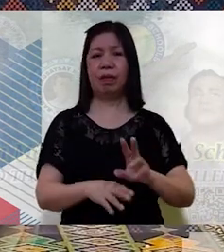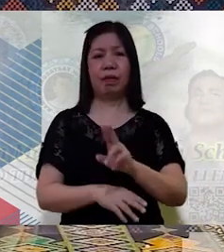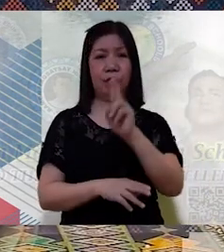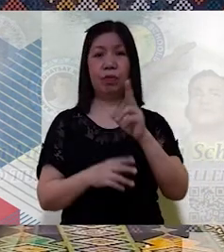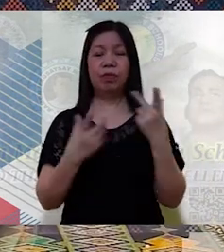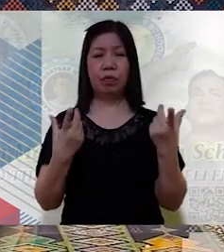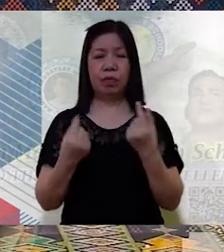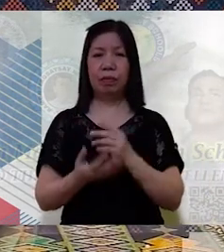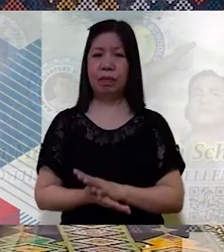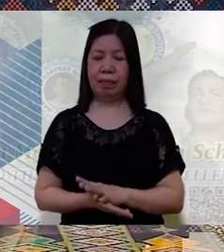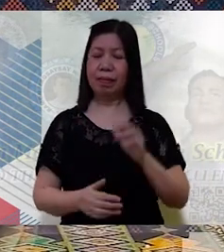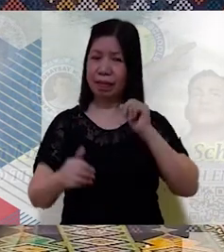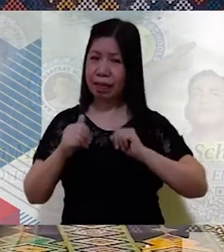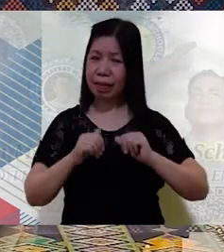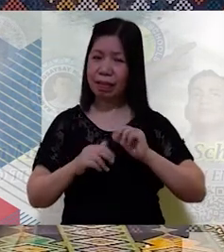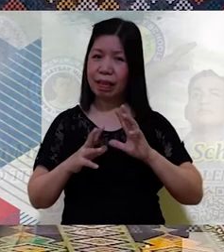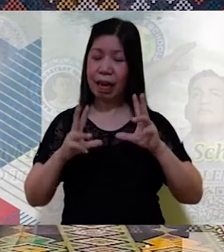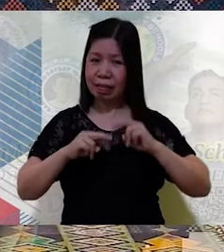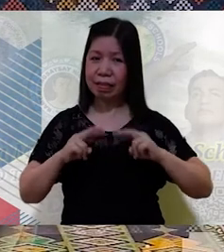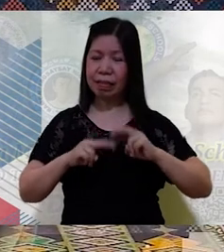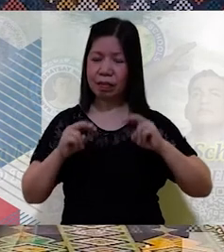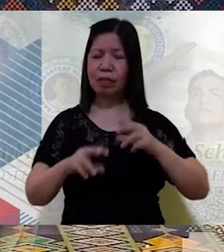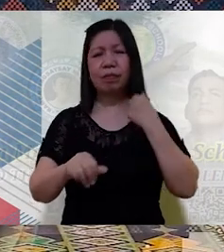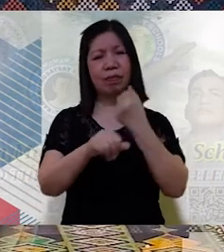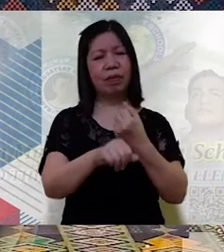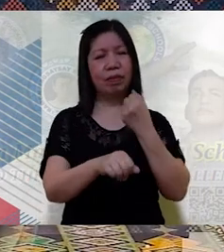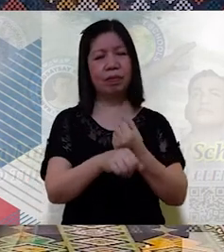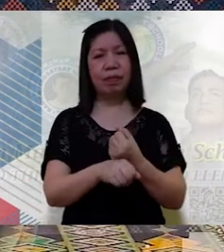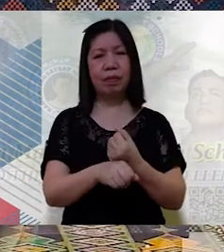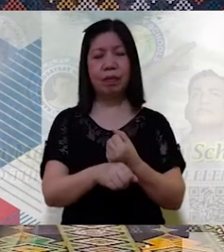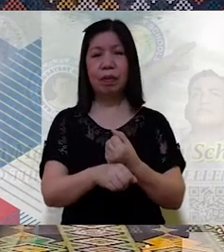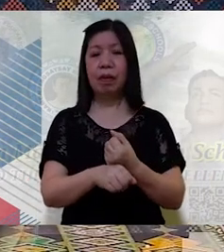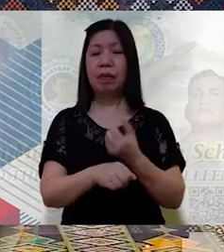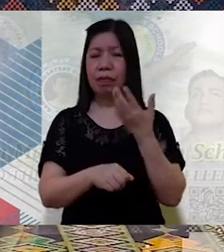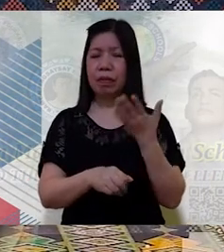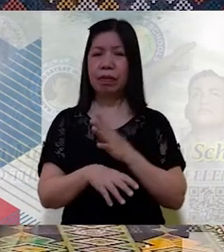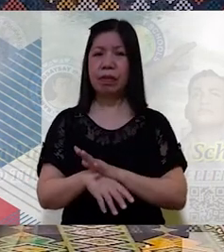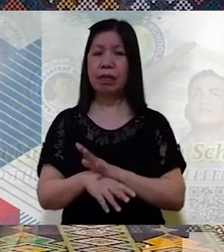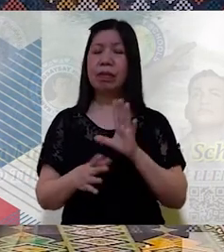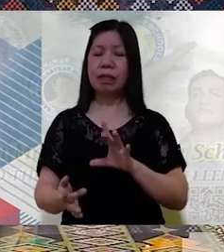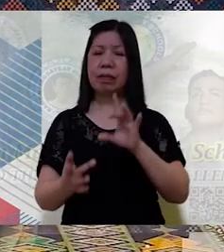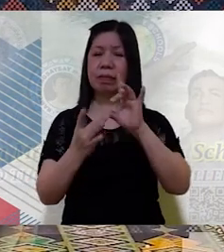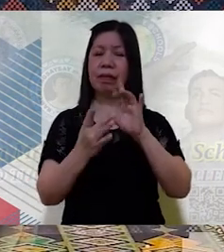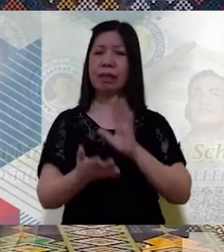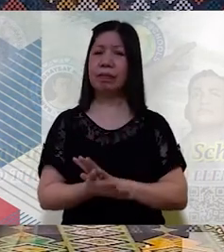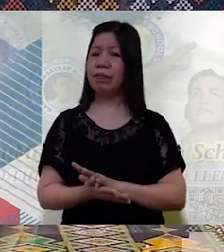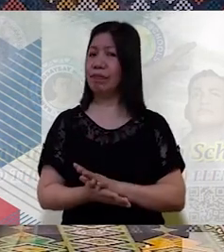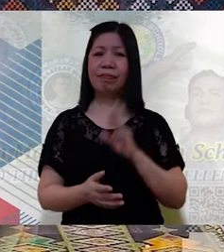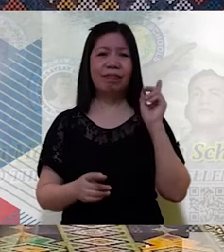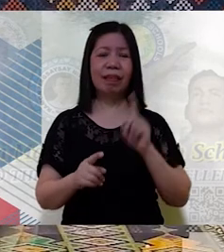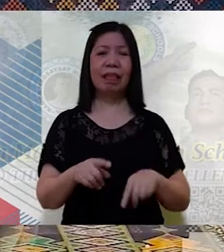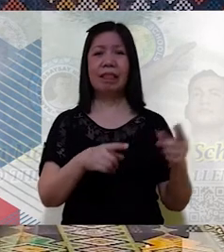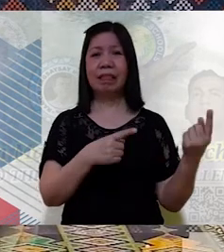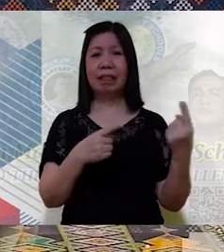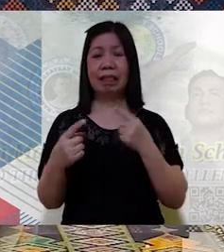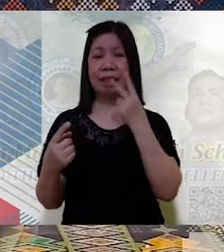to. Assessment must have been especially difficult for you, especially since you were not